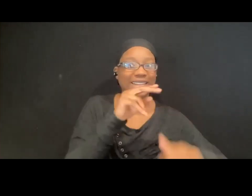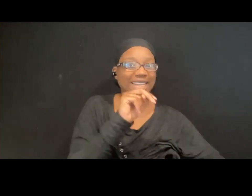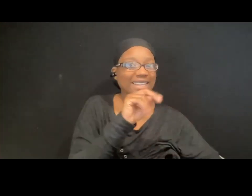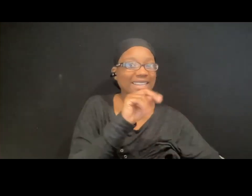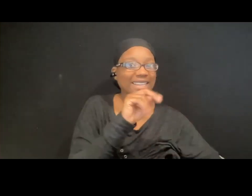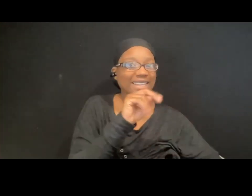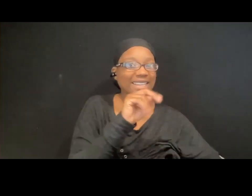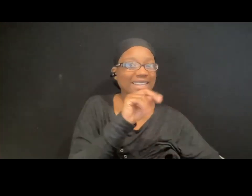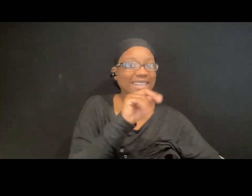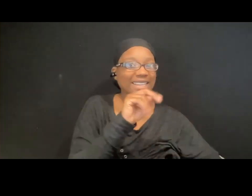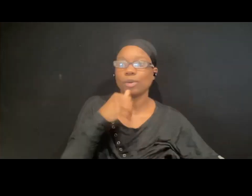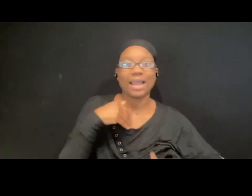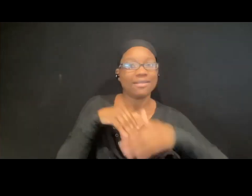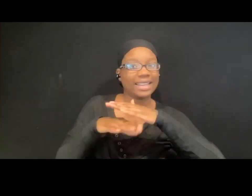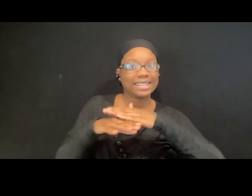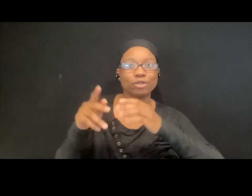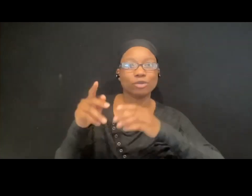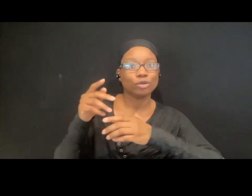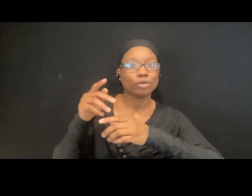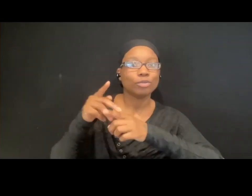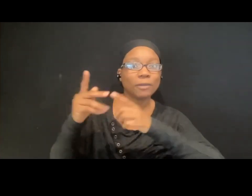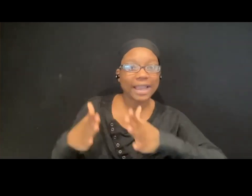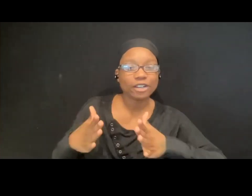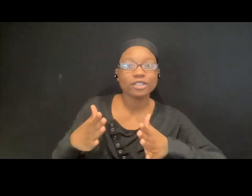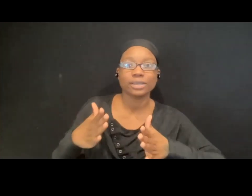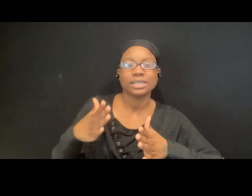the failures of like the mental health staff kind of talking